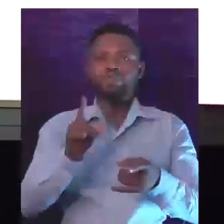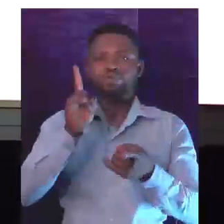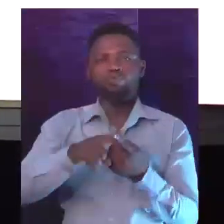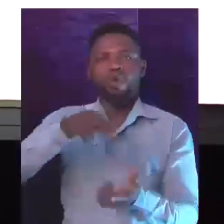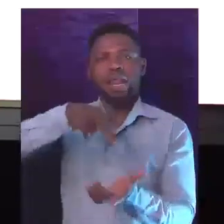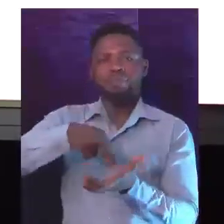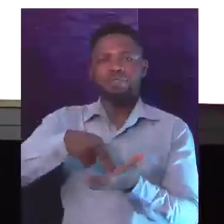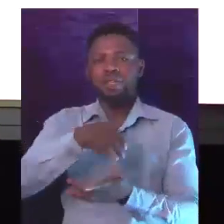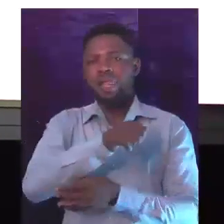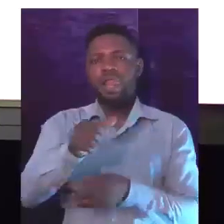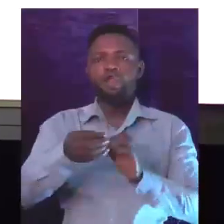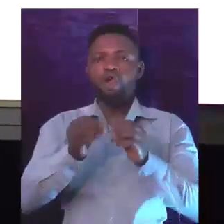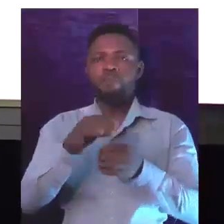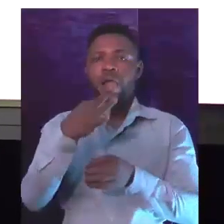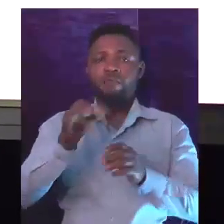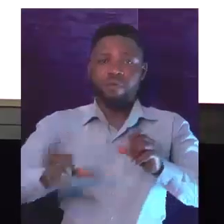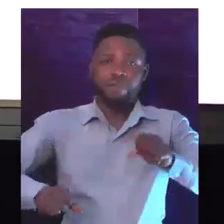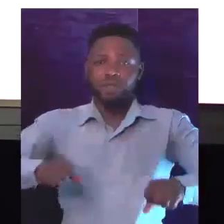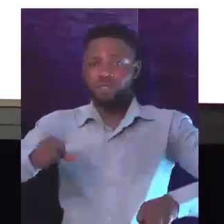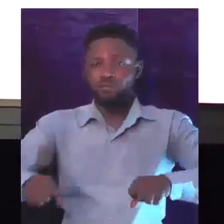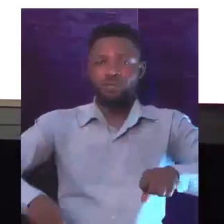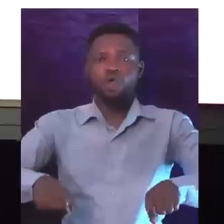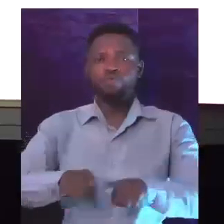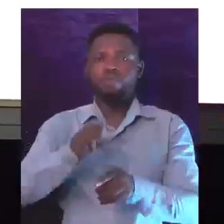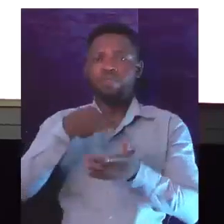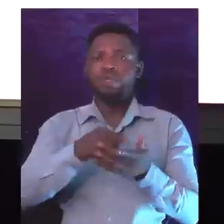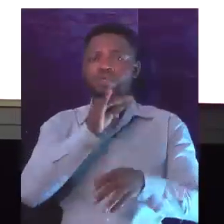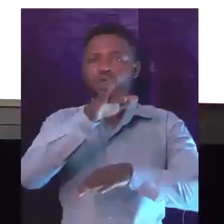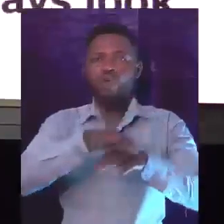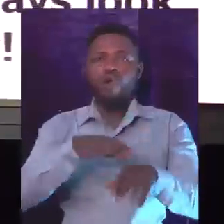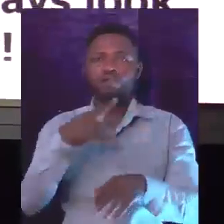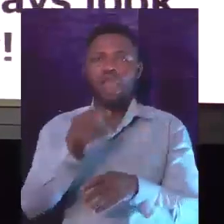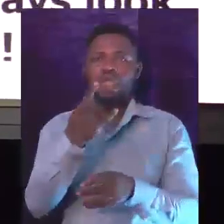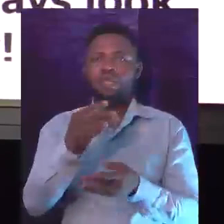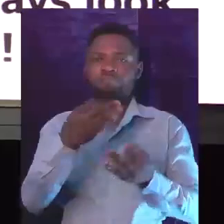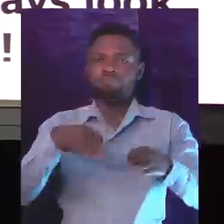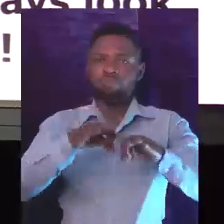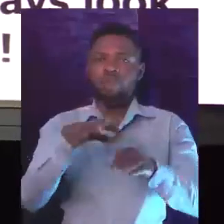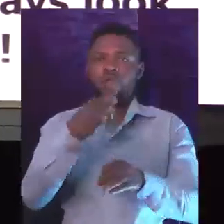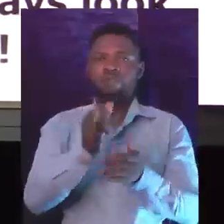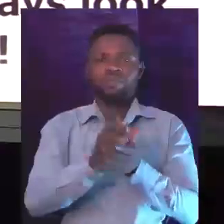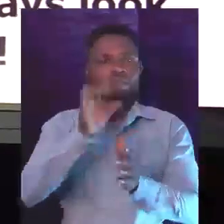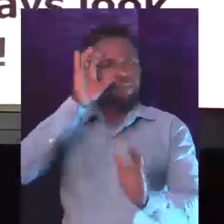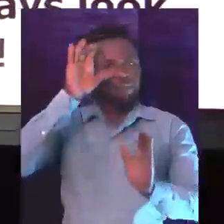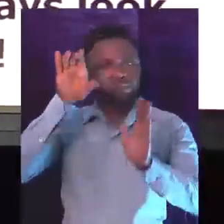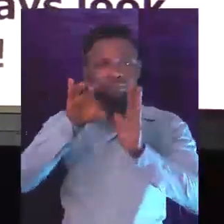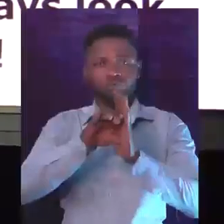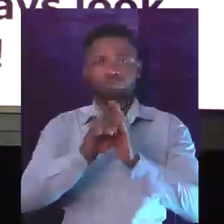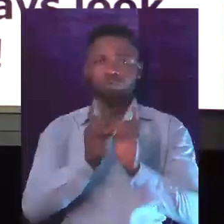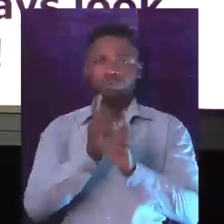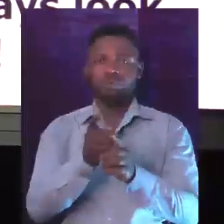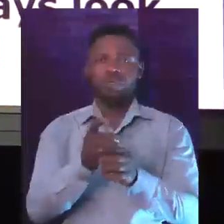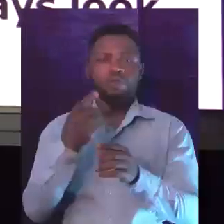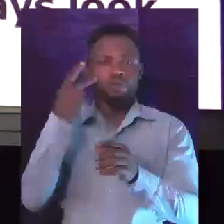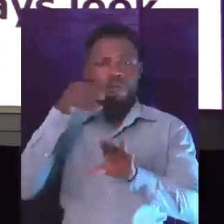to represent a number of bicycle. So this is called the key of that pictogram. Now look